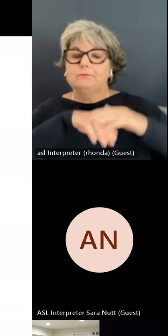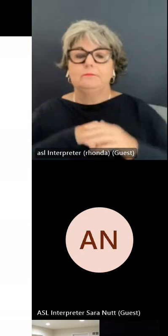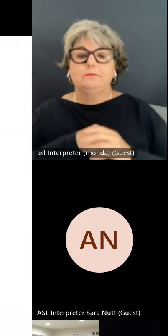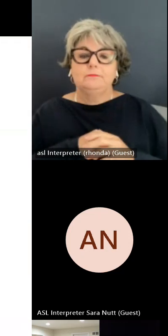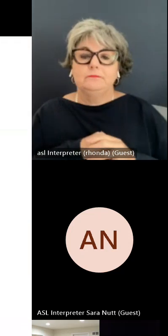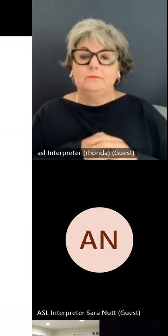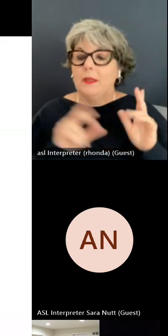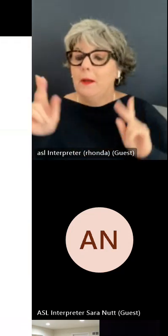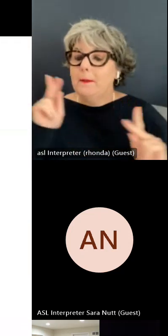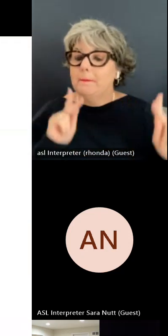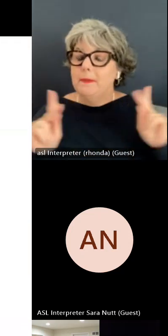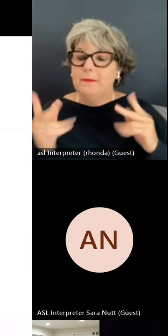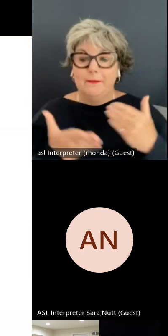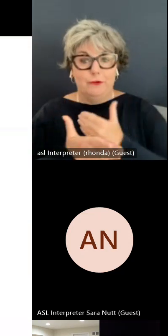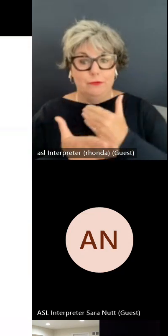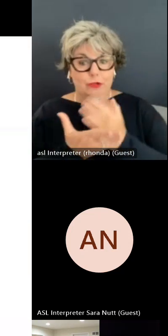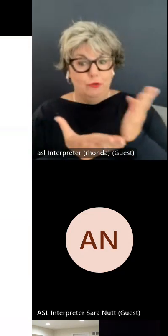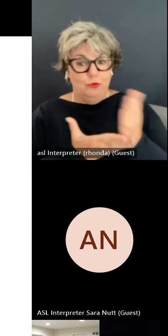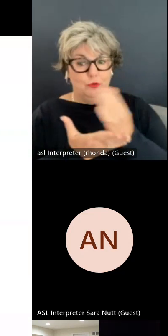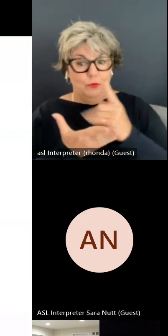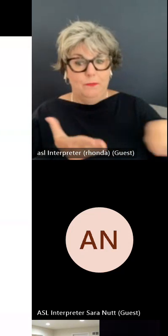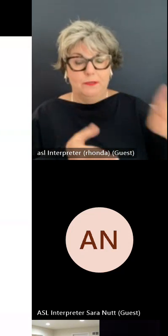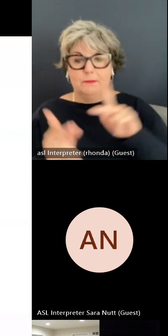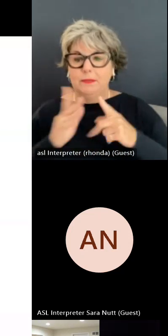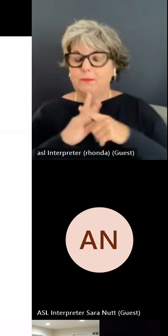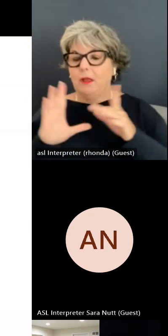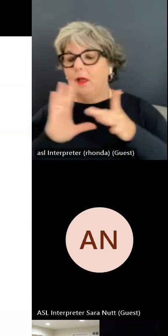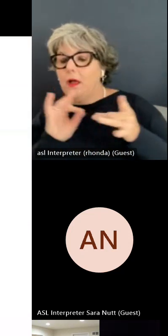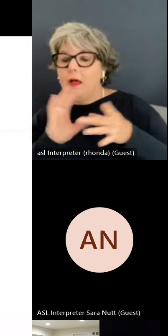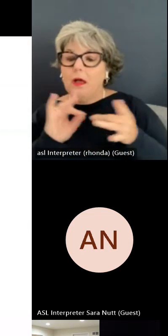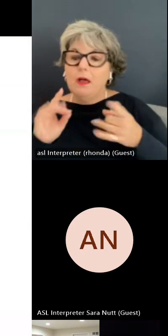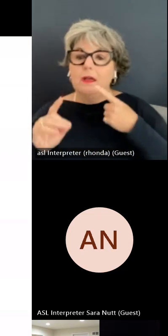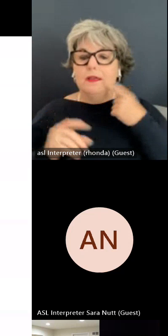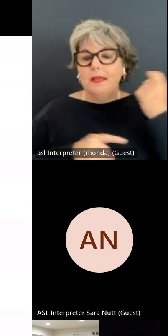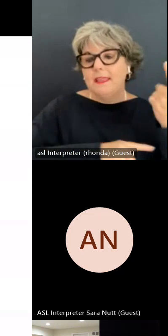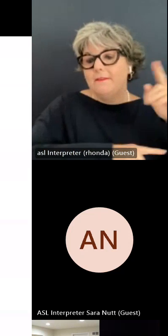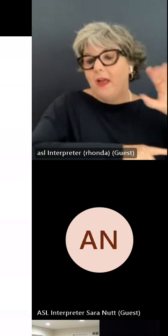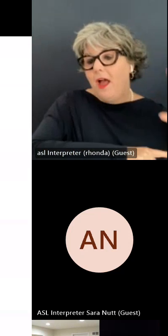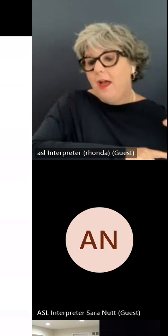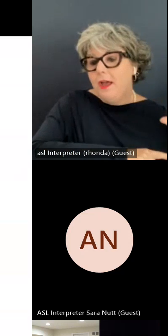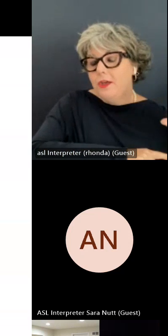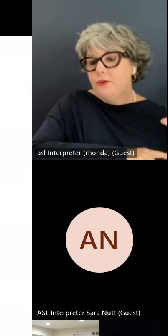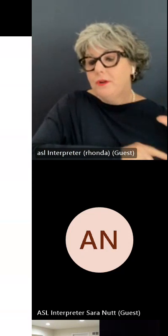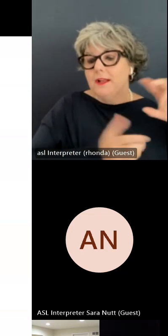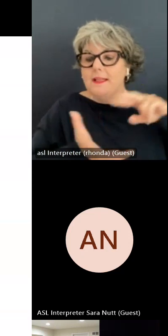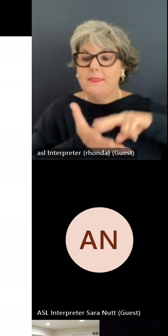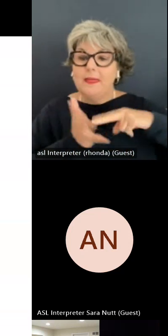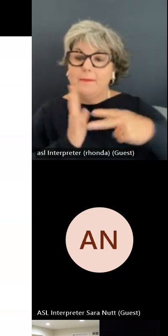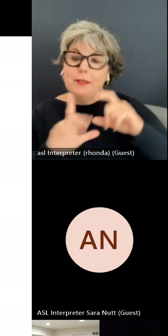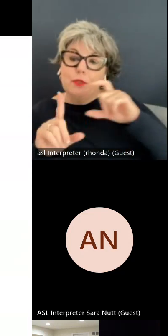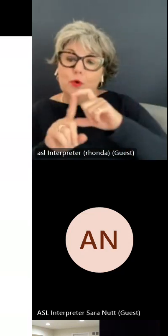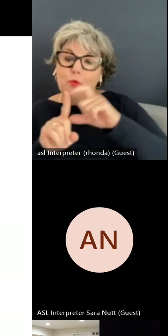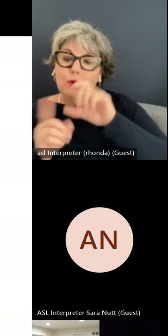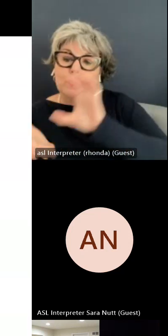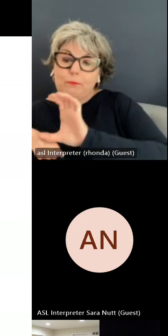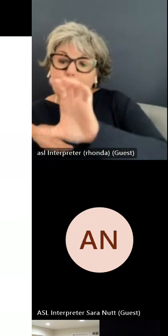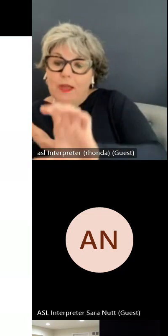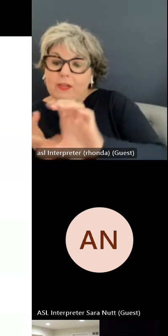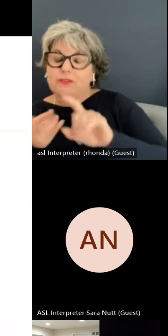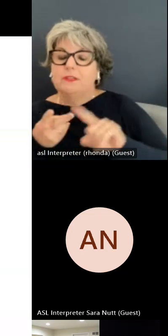way people, if you're new to budgeting, people start talking where they say 1100 and they mean the word appropriation, or they'll